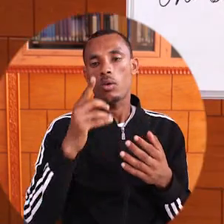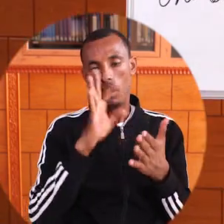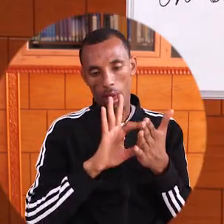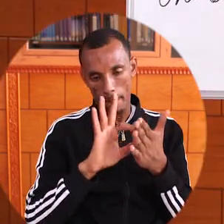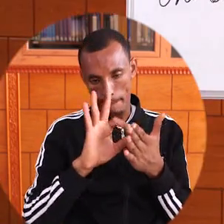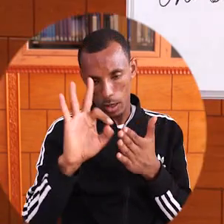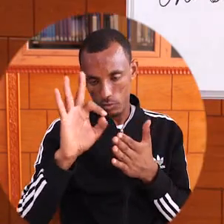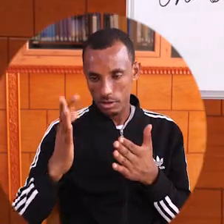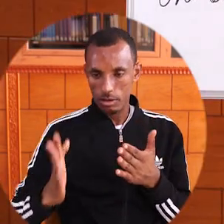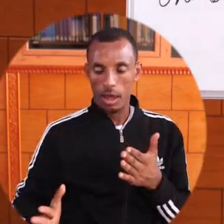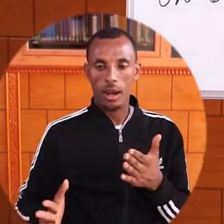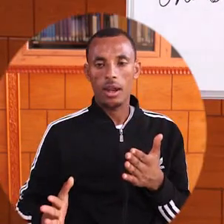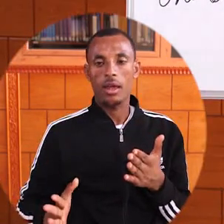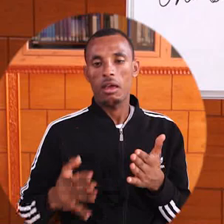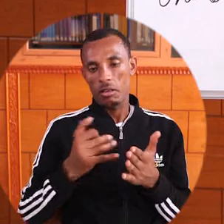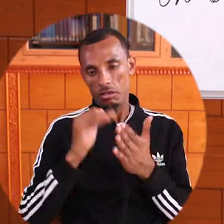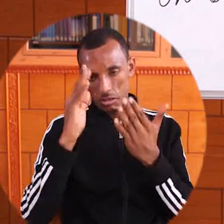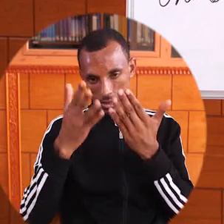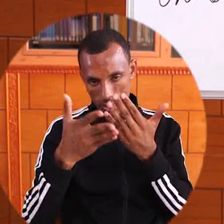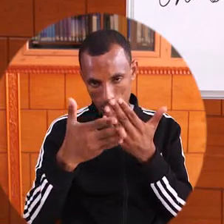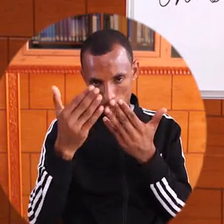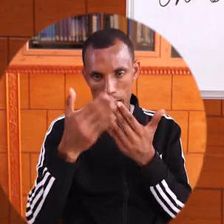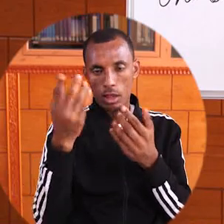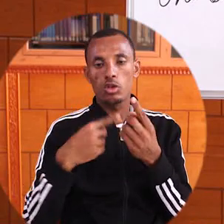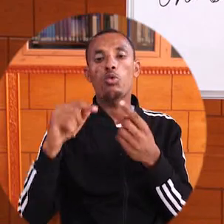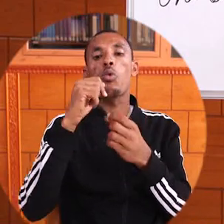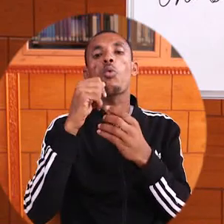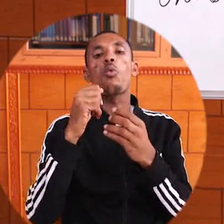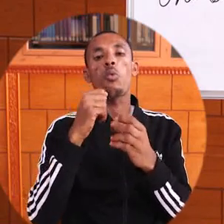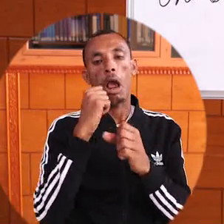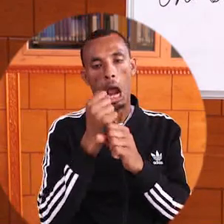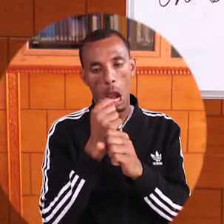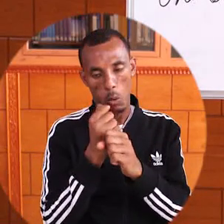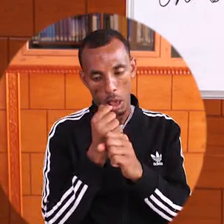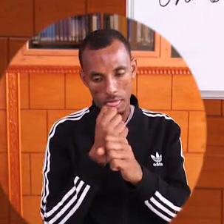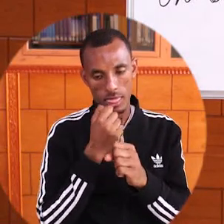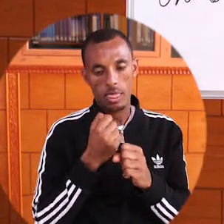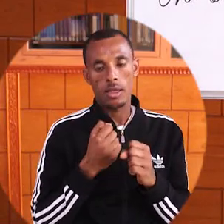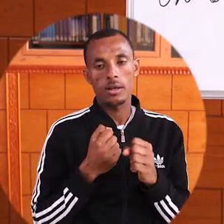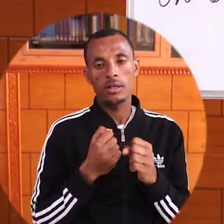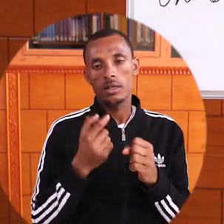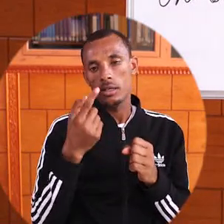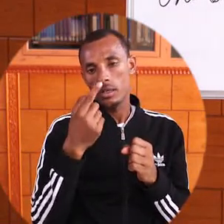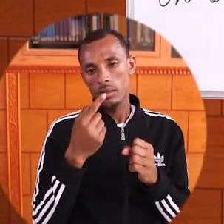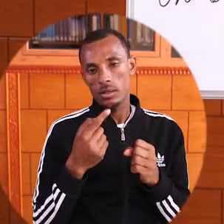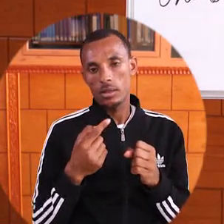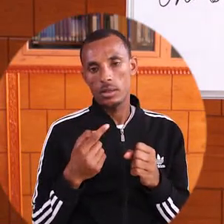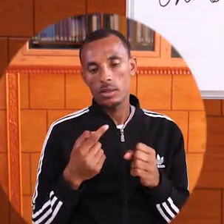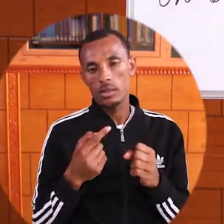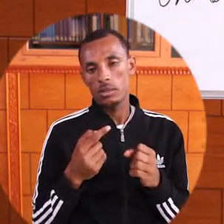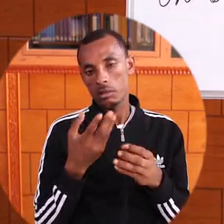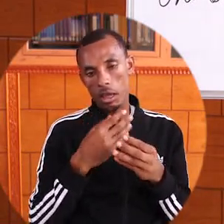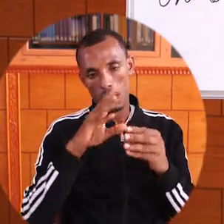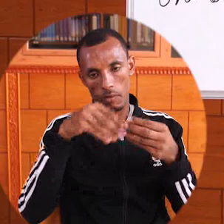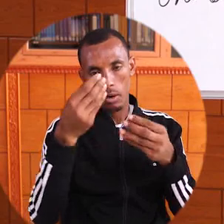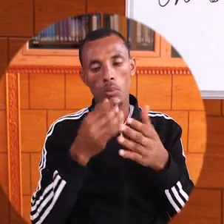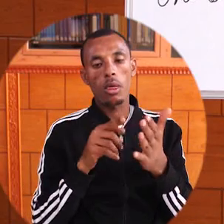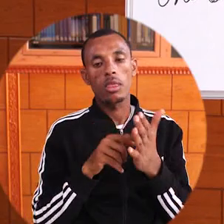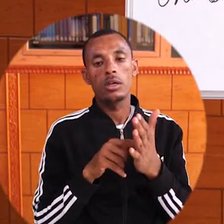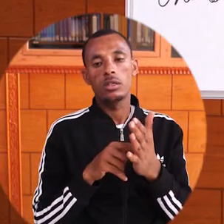number of sides, so it is simple to calculate the number of diagonal of the given polygon.